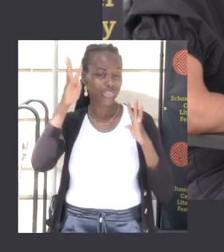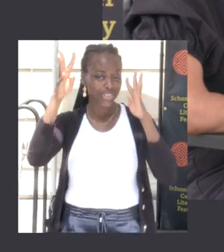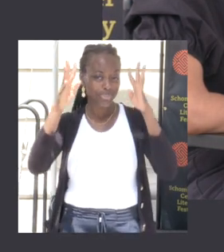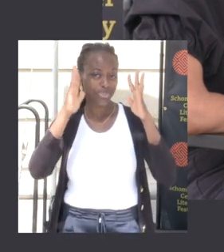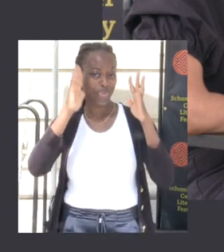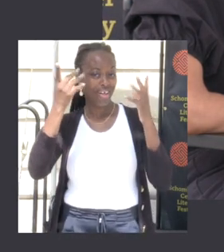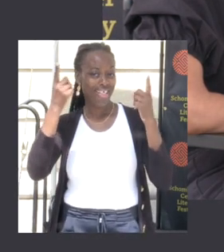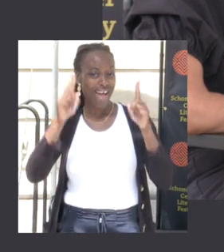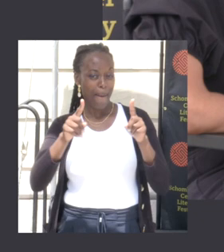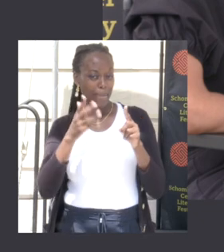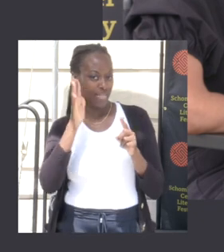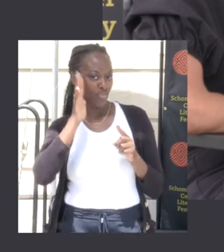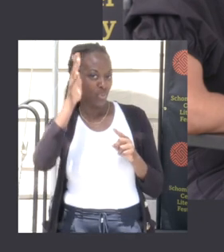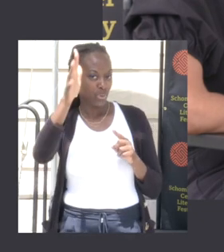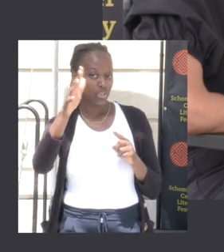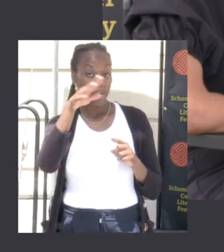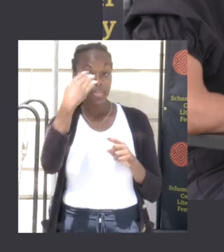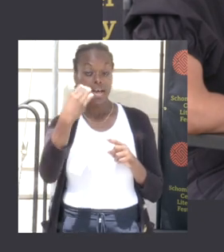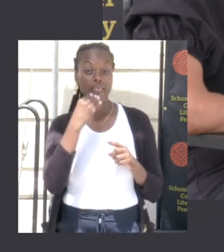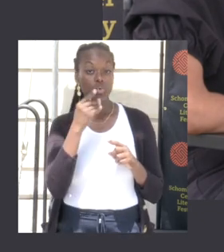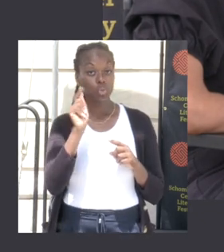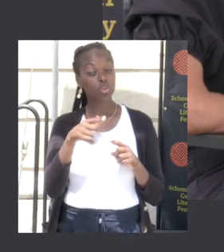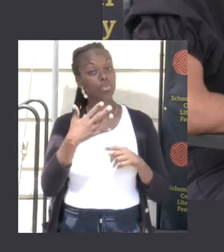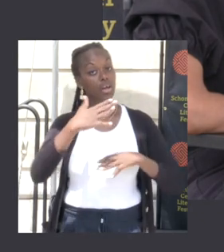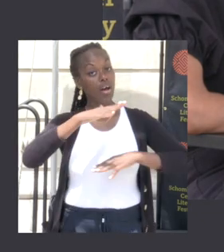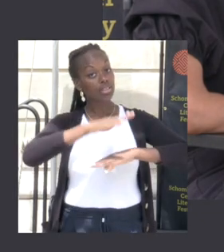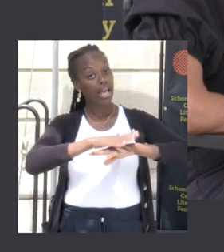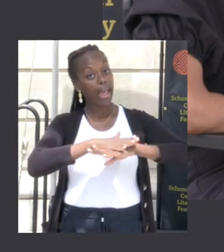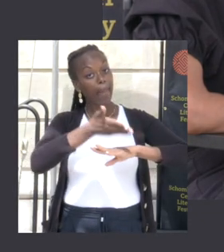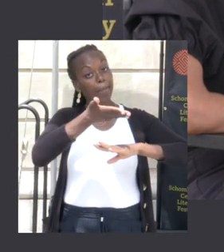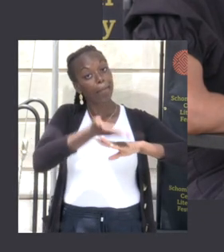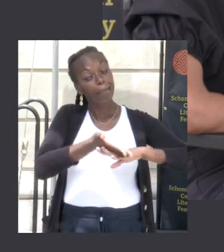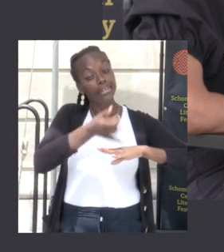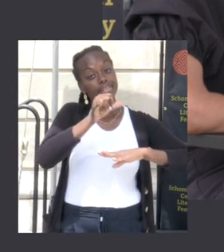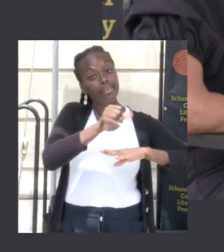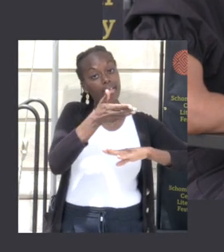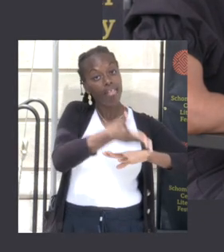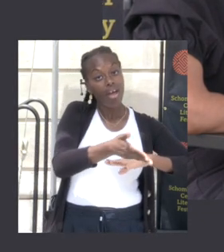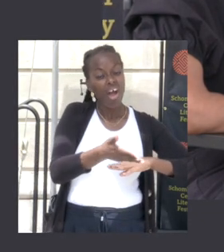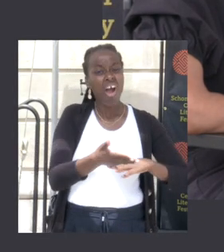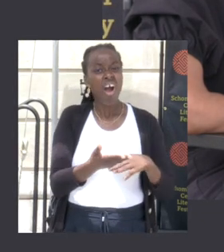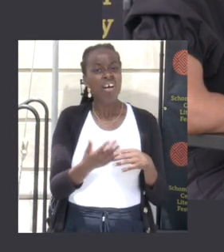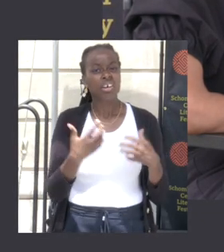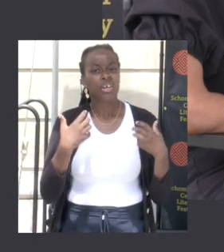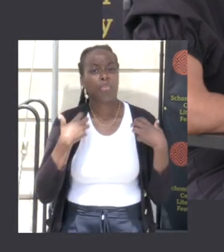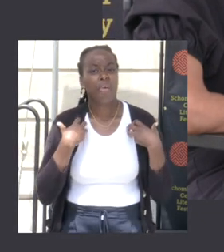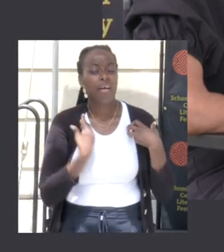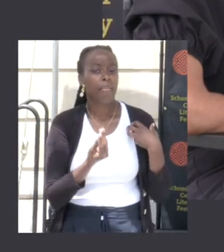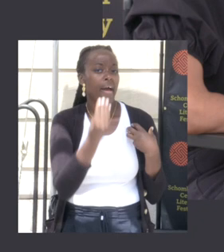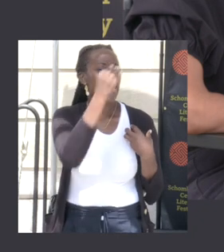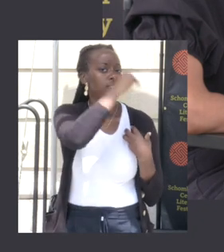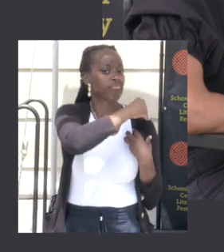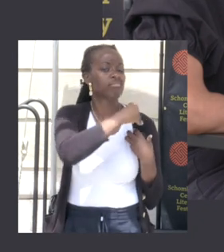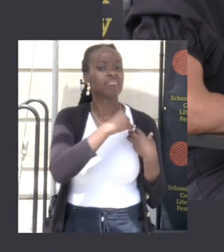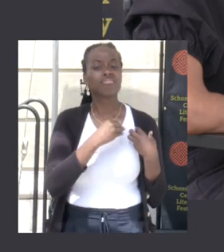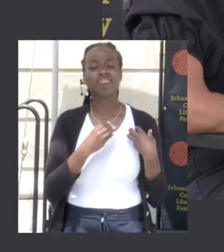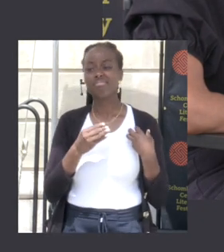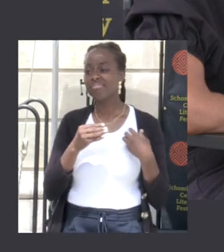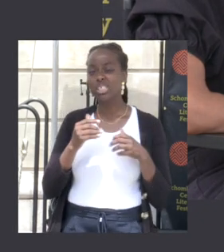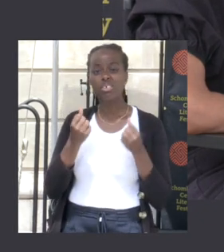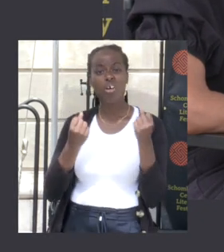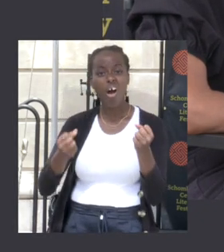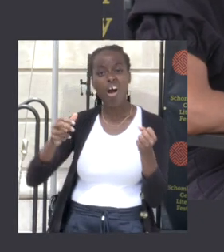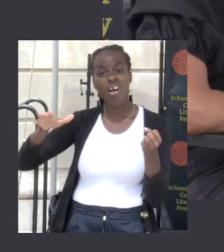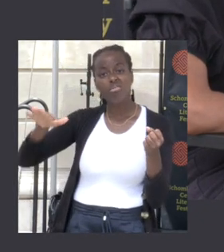live alongside you not only on coffee tables, credenzas, and nightstands. Toss it in your bag, satchel, purse, or on the passenger seat and ride out